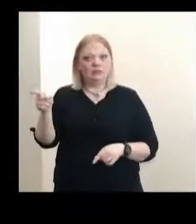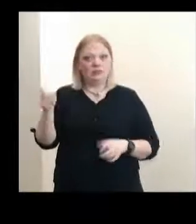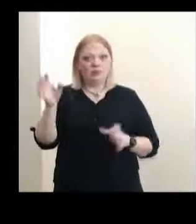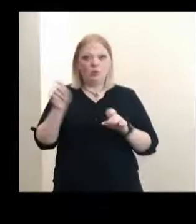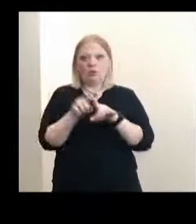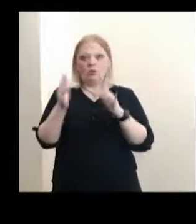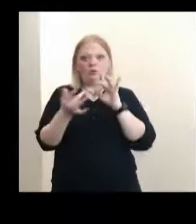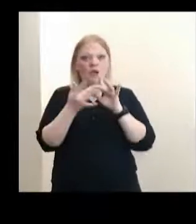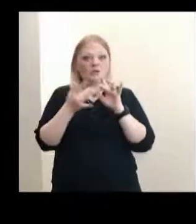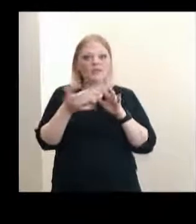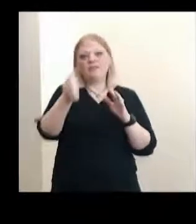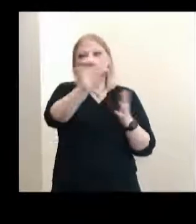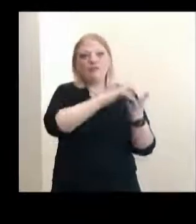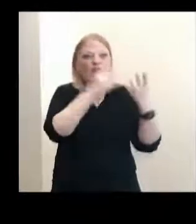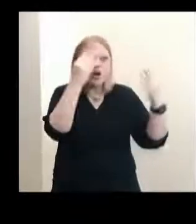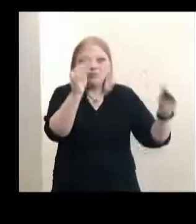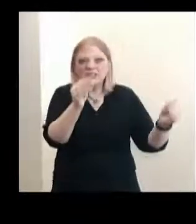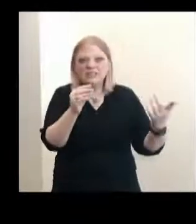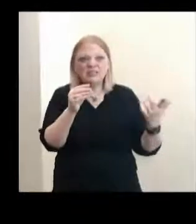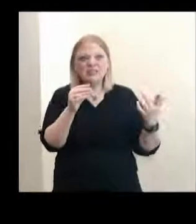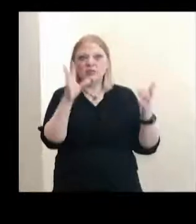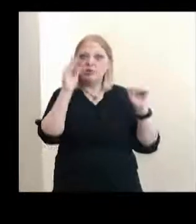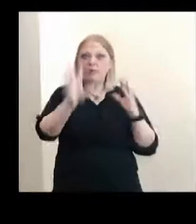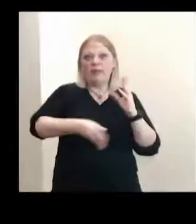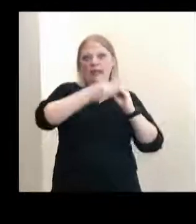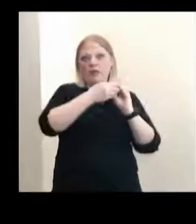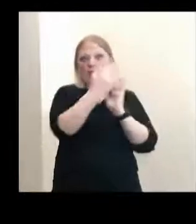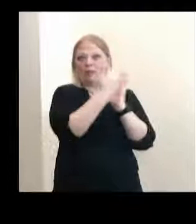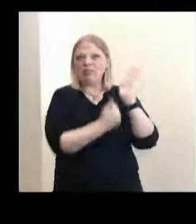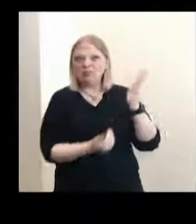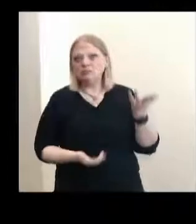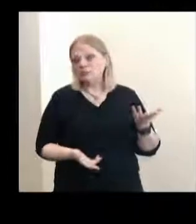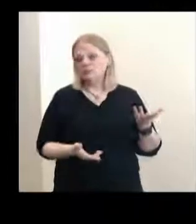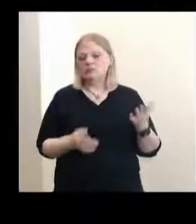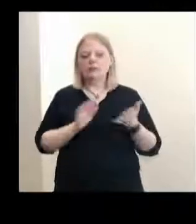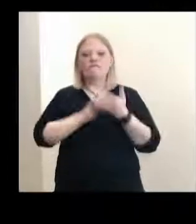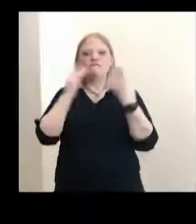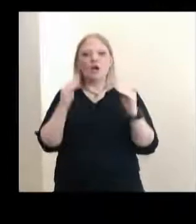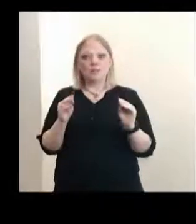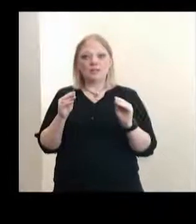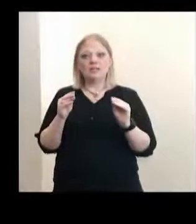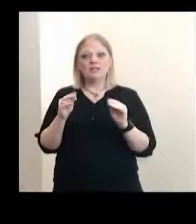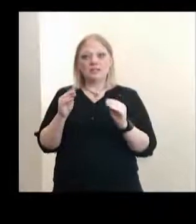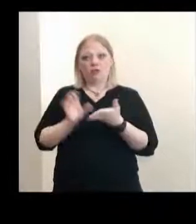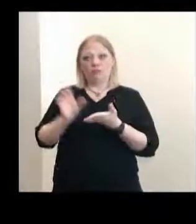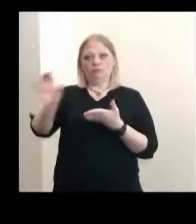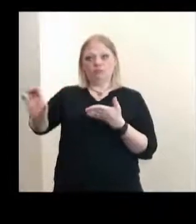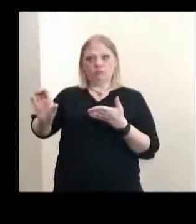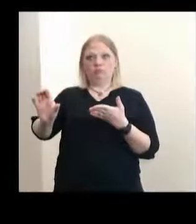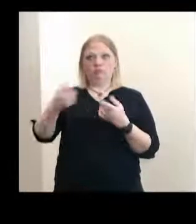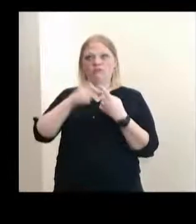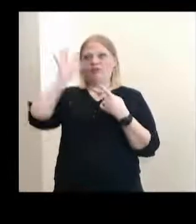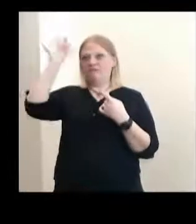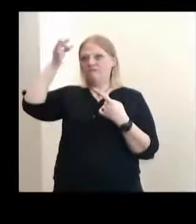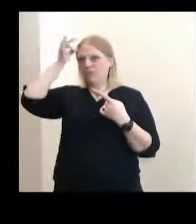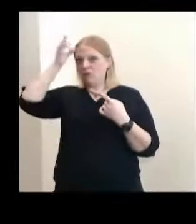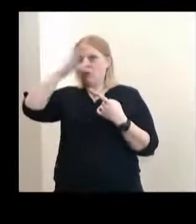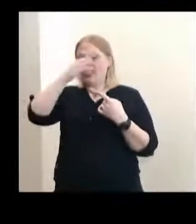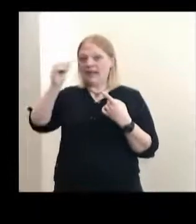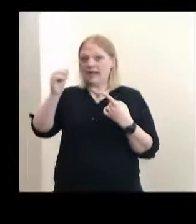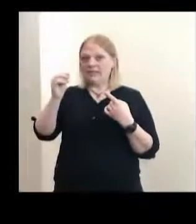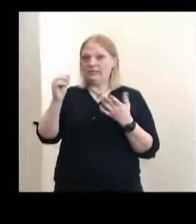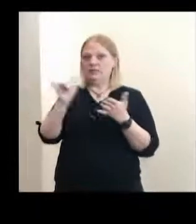also contact other pharmacies to find out to be put on the list. But pharmacies are getting doses from the federal government